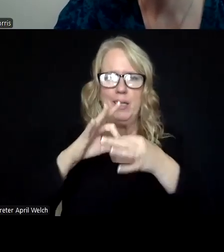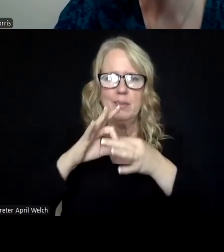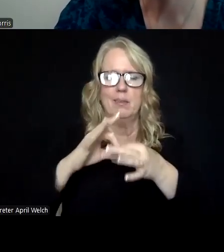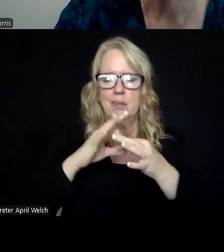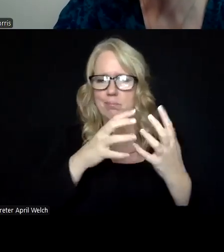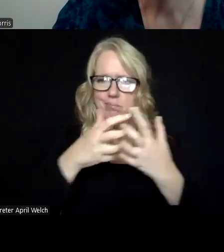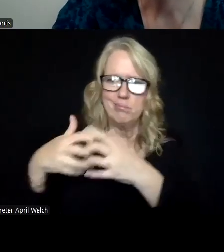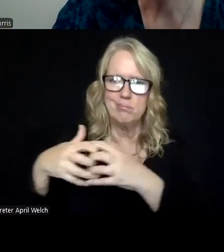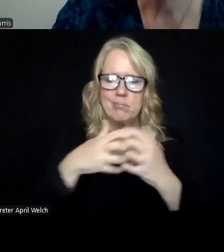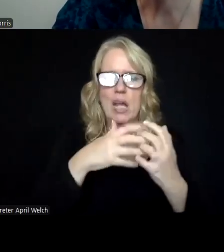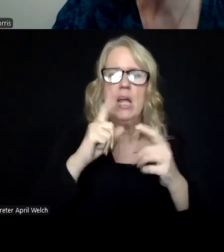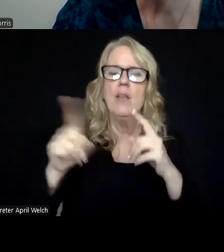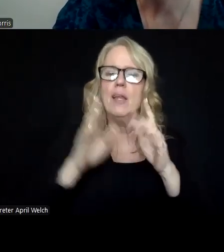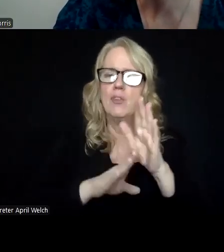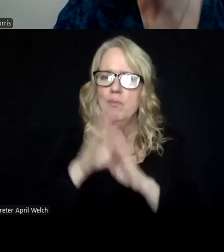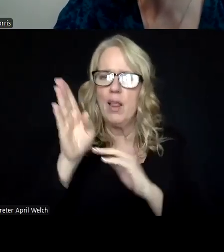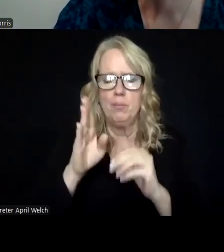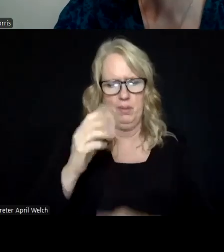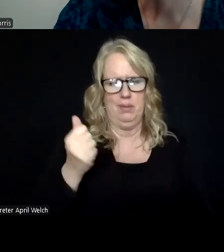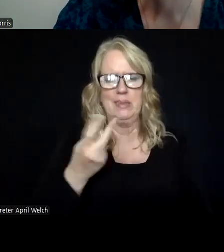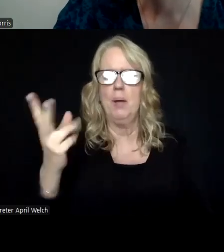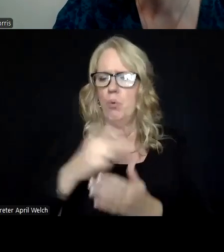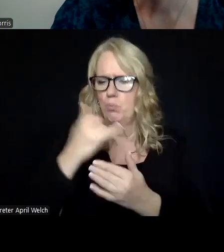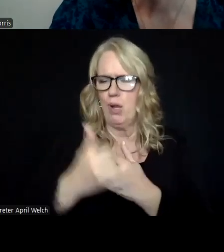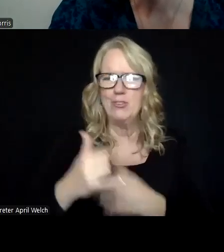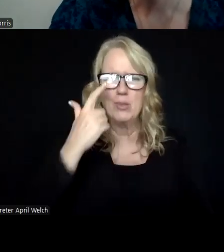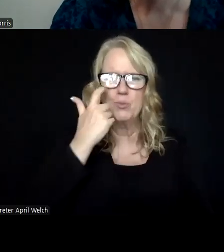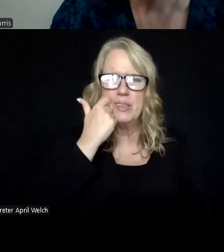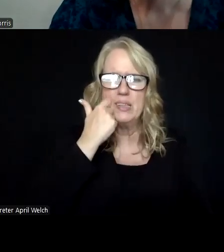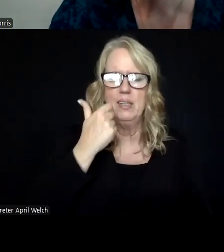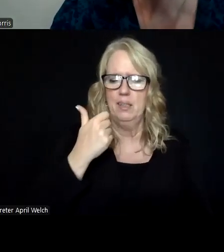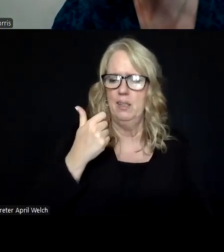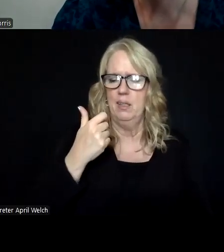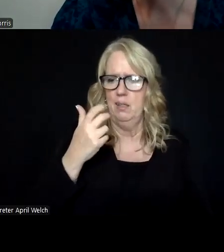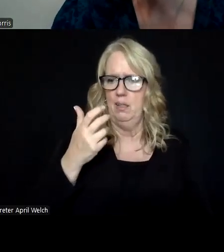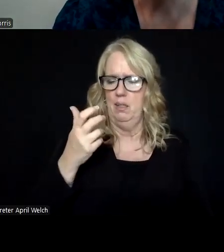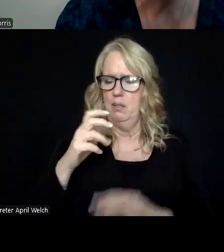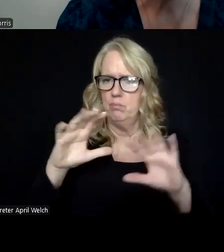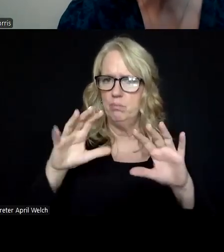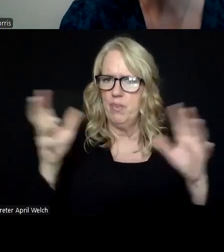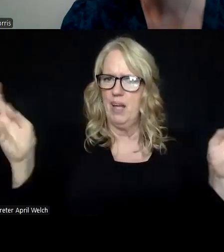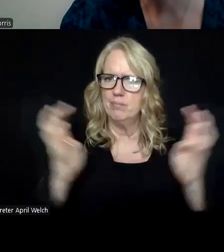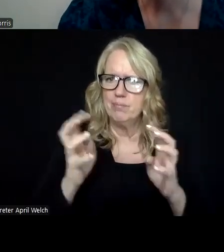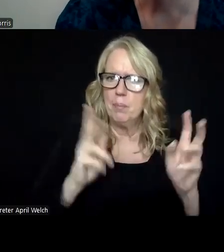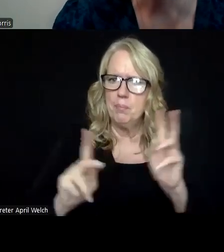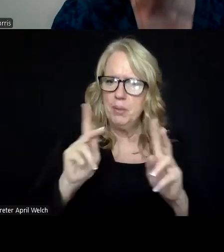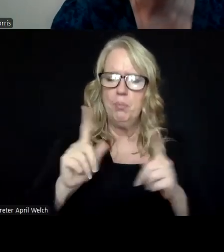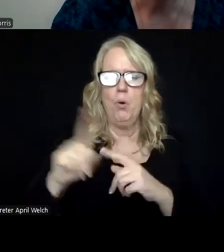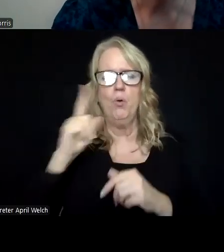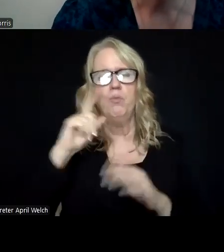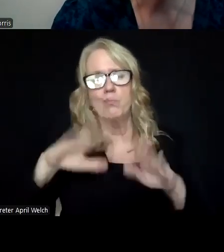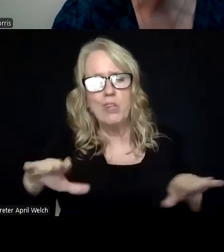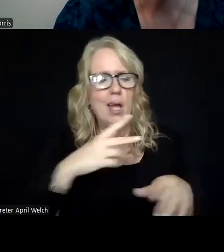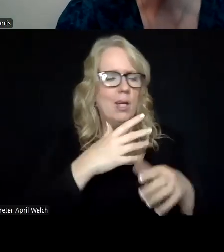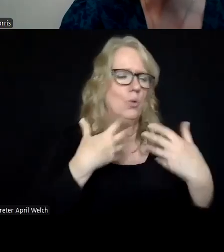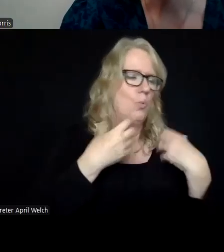duplicative effort. I've been involved in a couple projects recently where we're bringing together people from behavioral health and child welfare